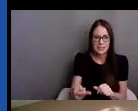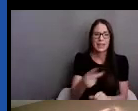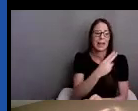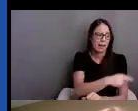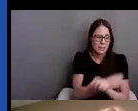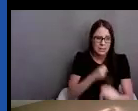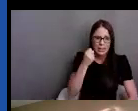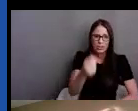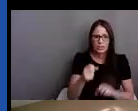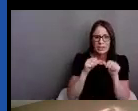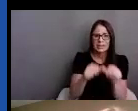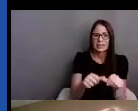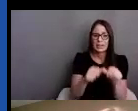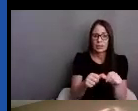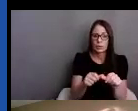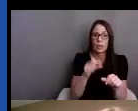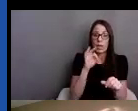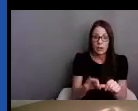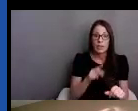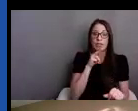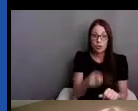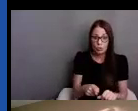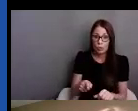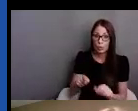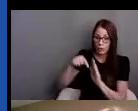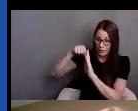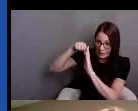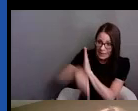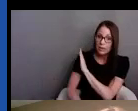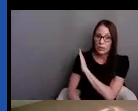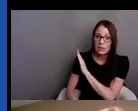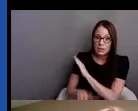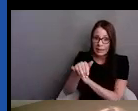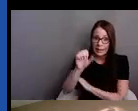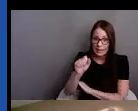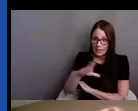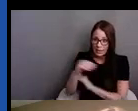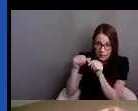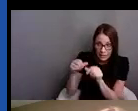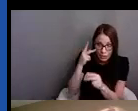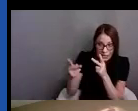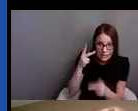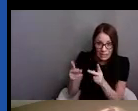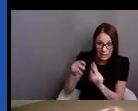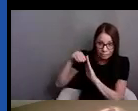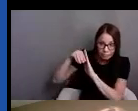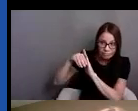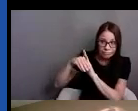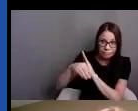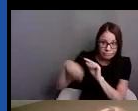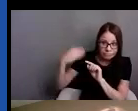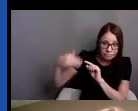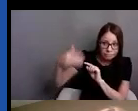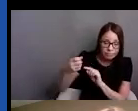true decrease in cases that we are seeing, and we continue to see that for the next several days, I would expect to